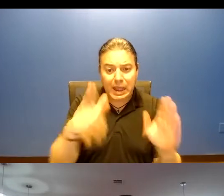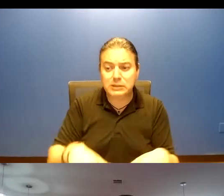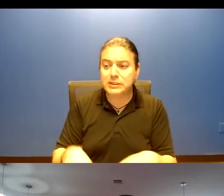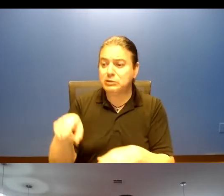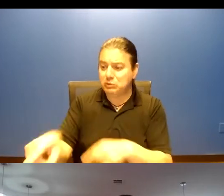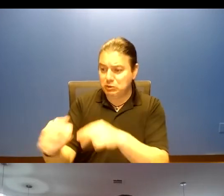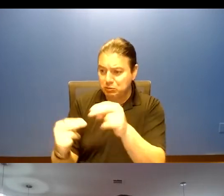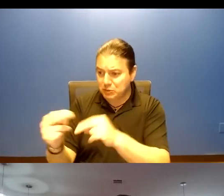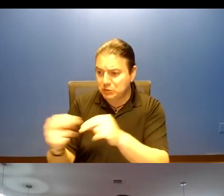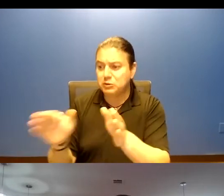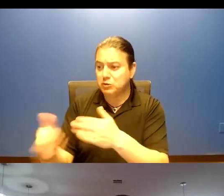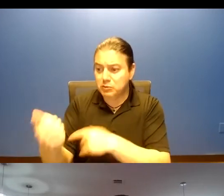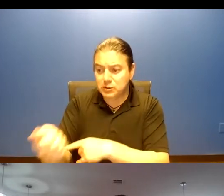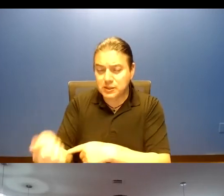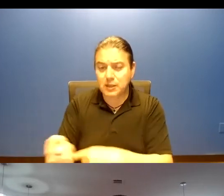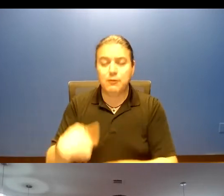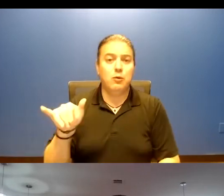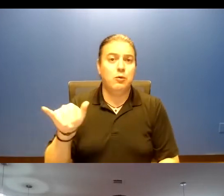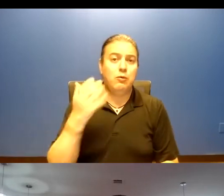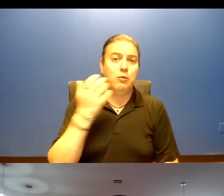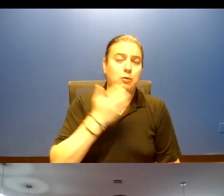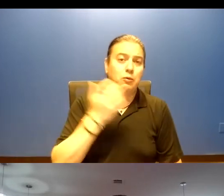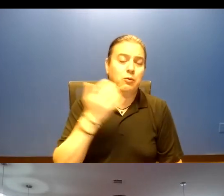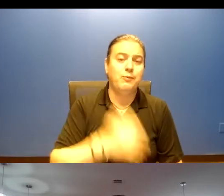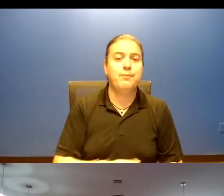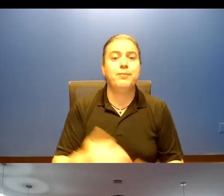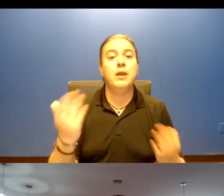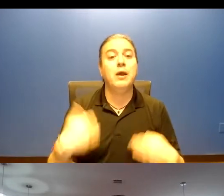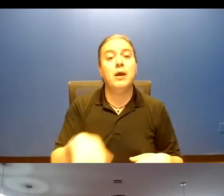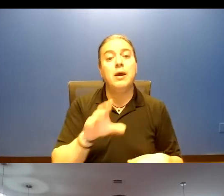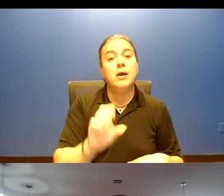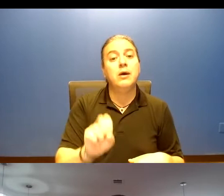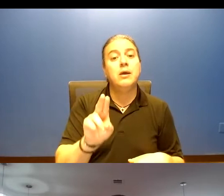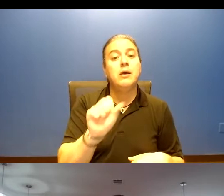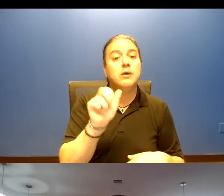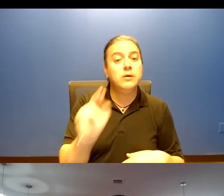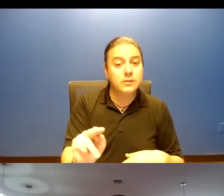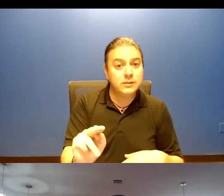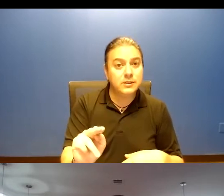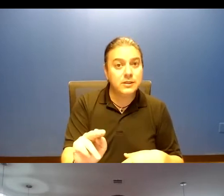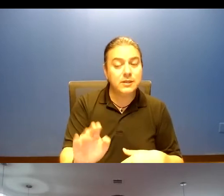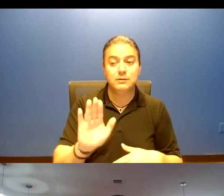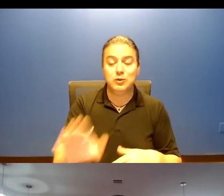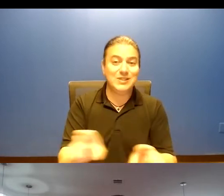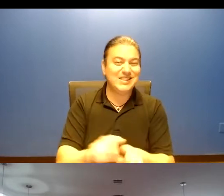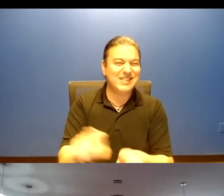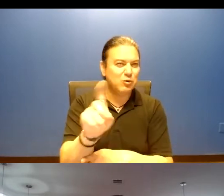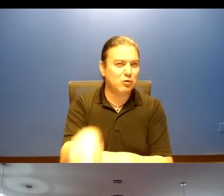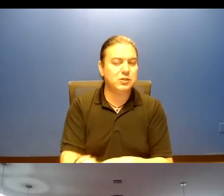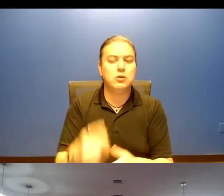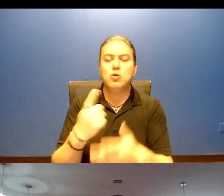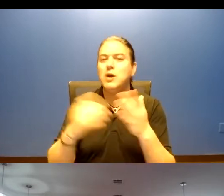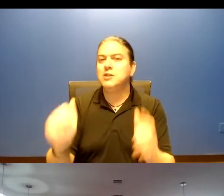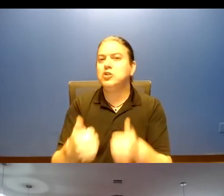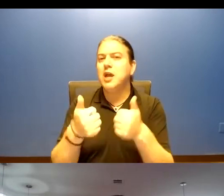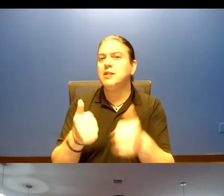ma'am. Amazing. So Susan, I'm going to ask you the same question. What were the challenges and barriers to